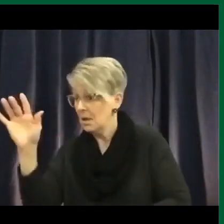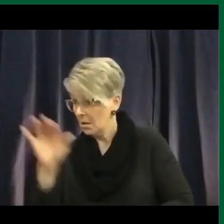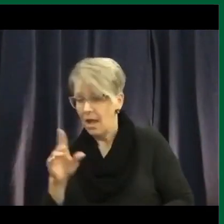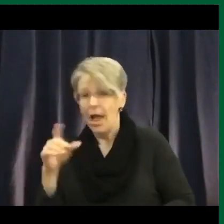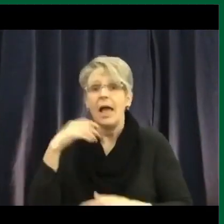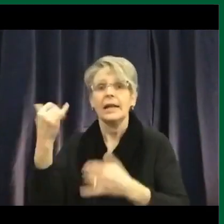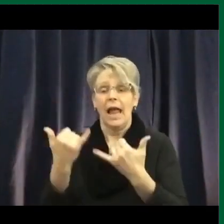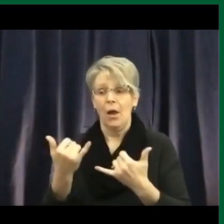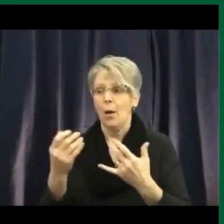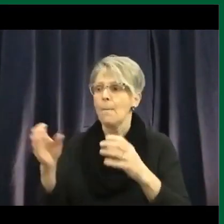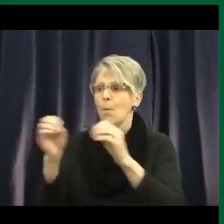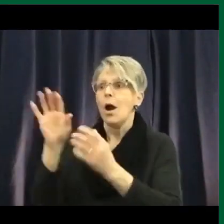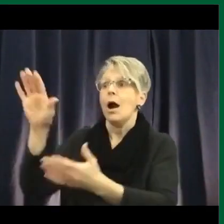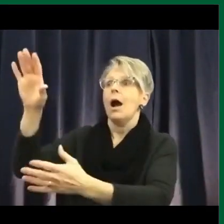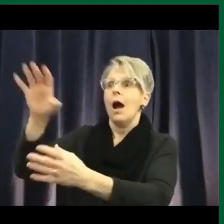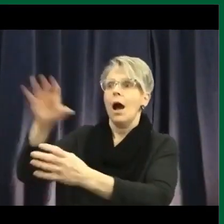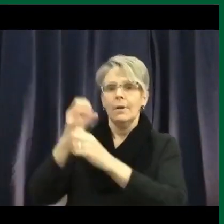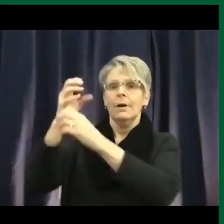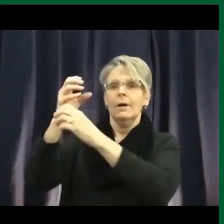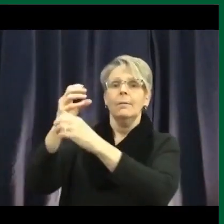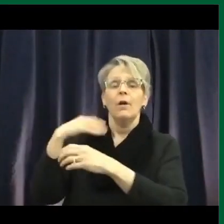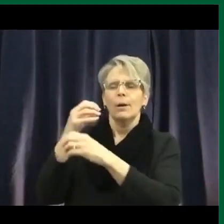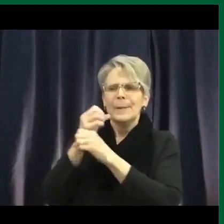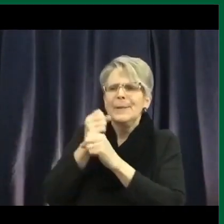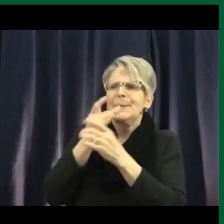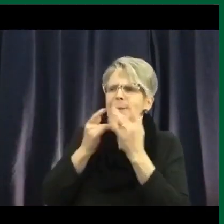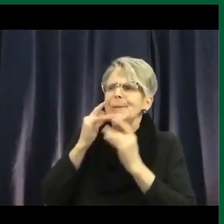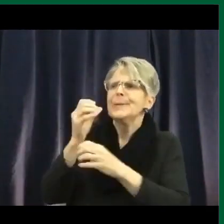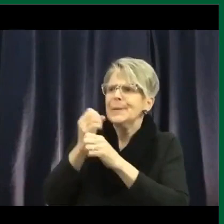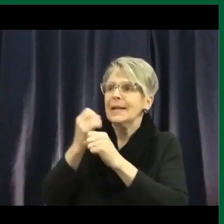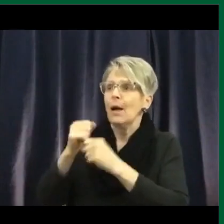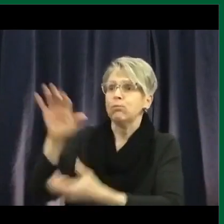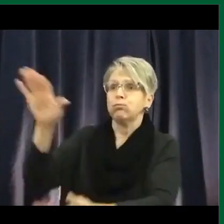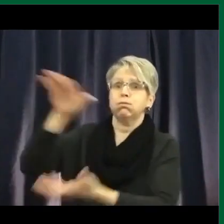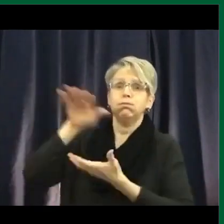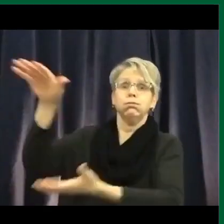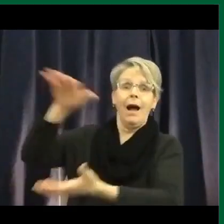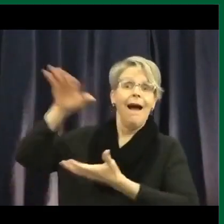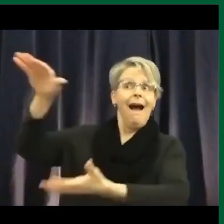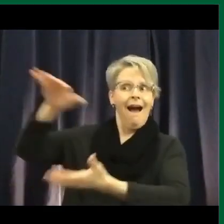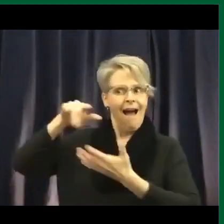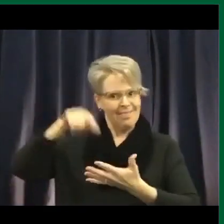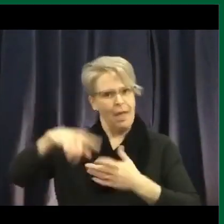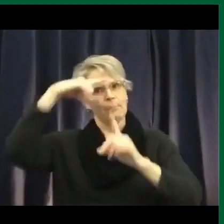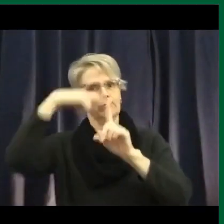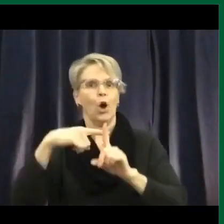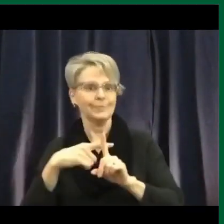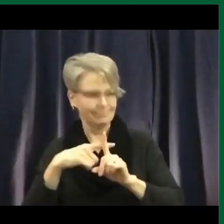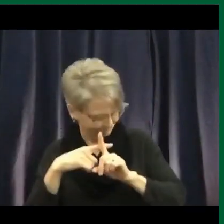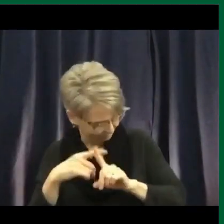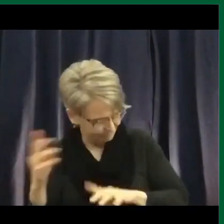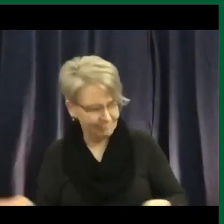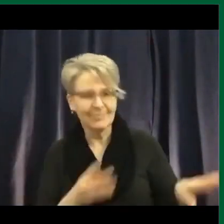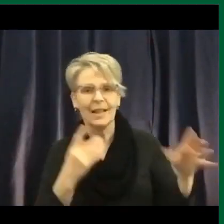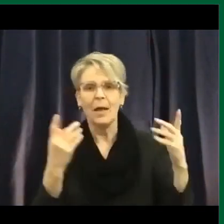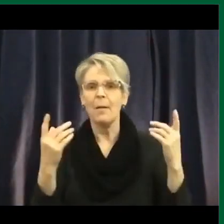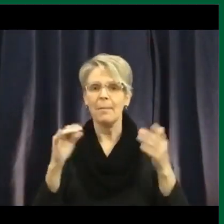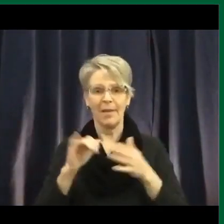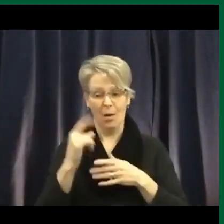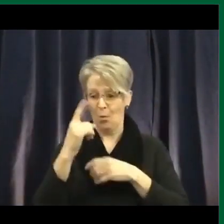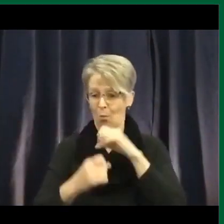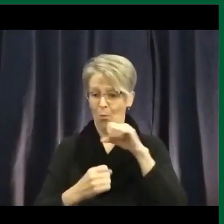larger number of those vaccines. And so this is a good day. This is a good day for Saskatchewan, and this is a day about a year out from when